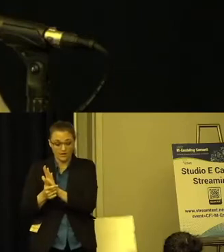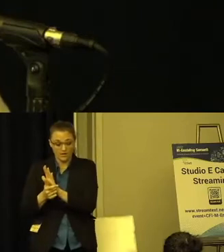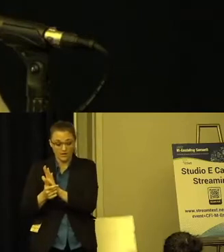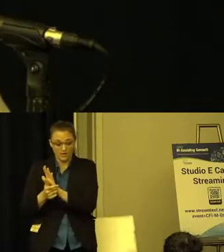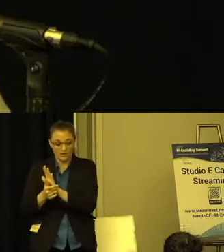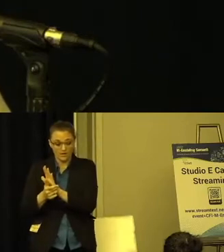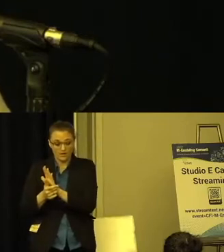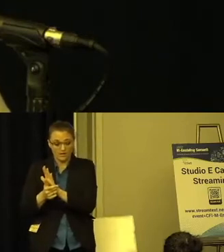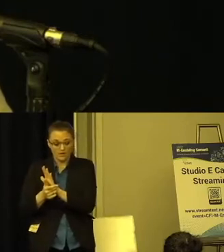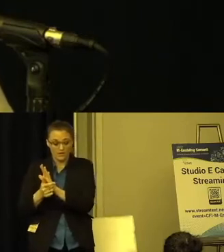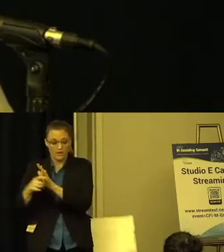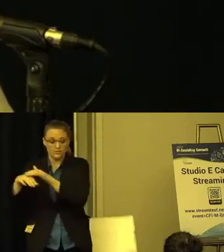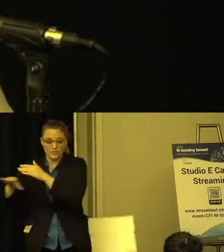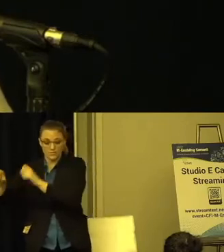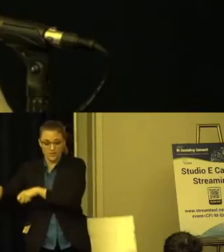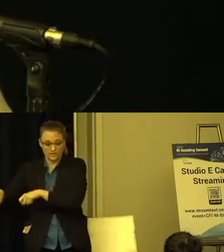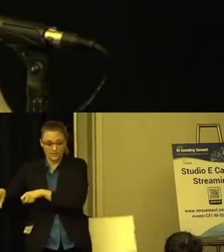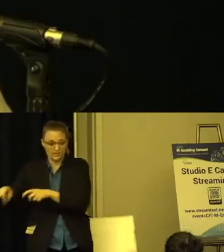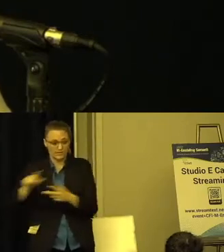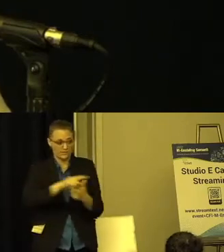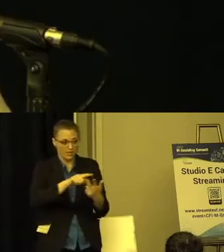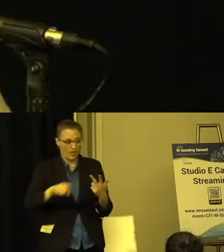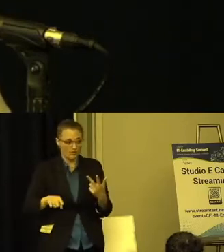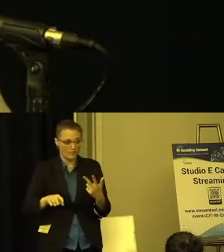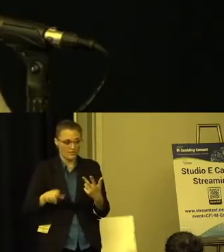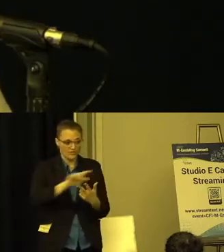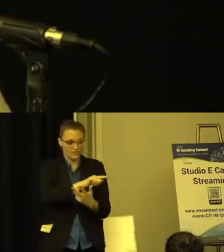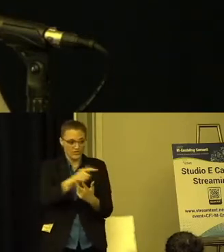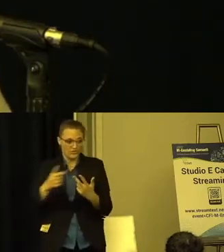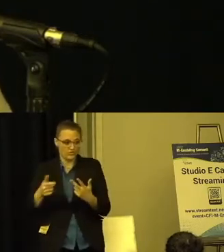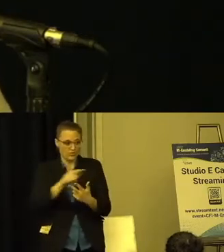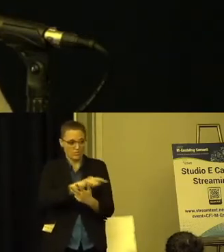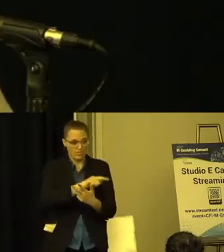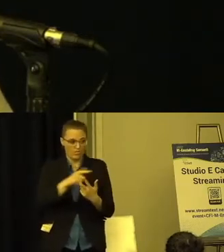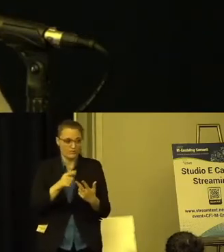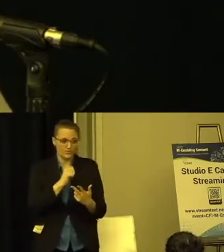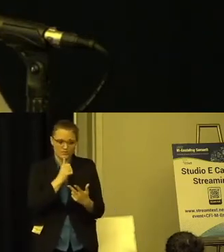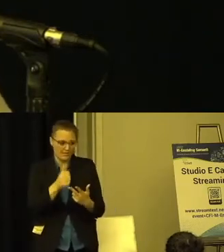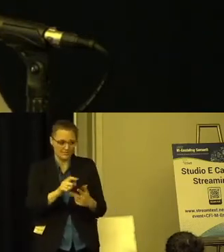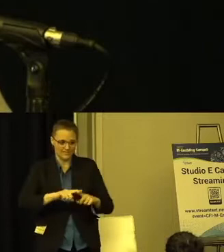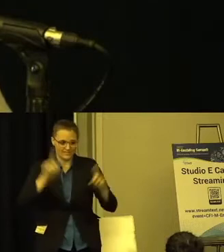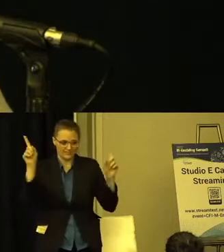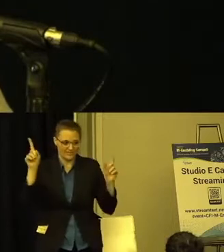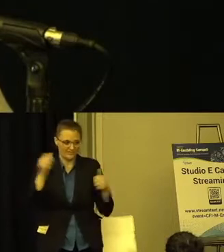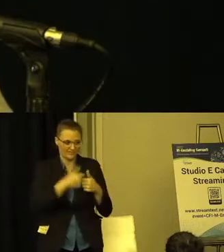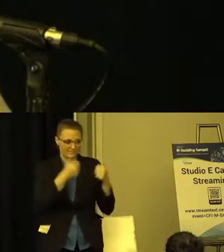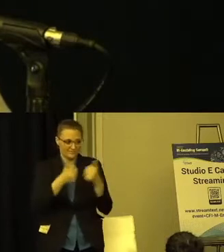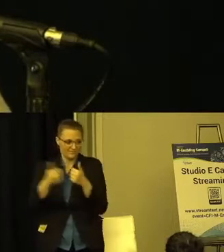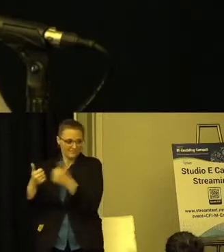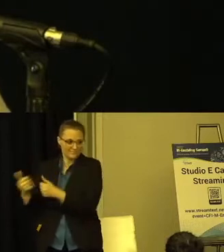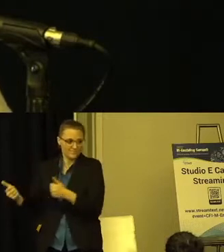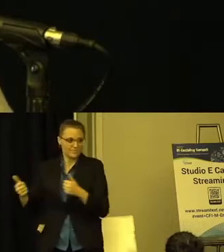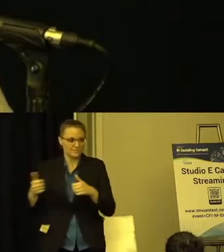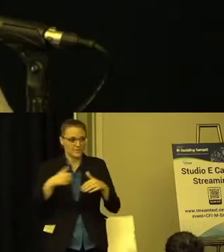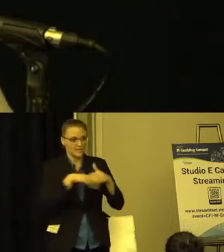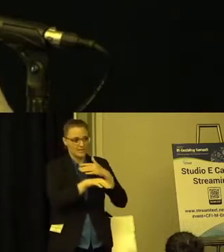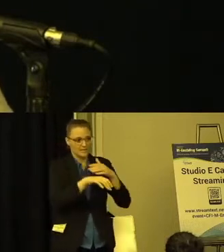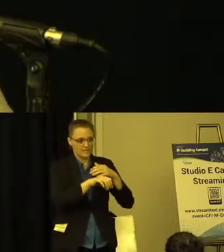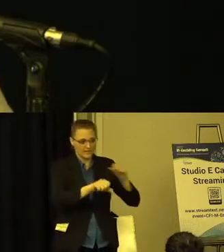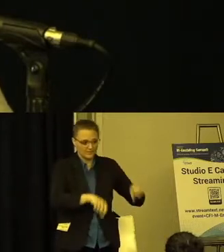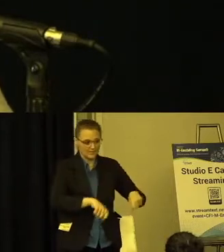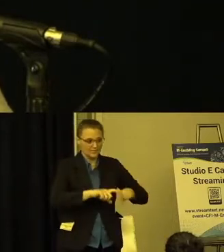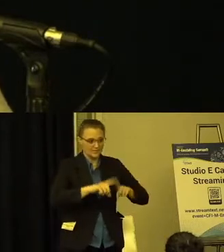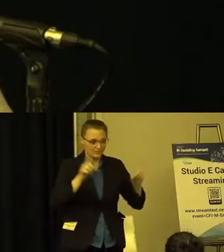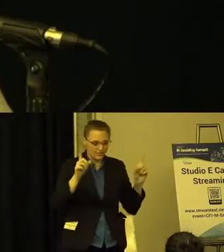accessibility. Like they're all three interchangeable things, even though they are very different things. Accessibility is a very different